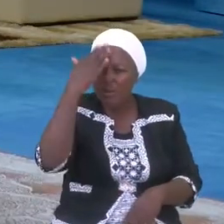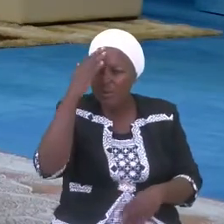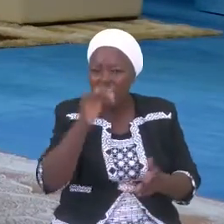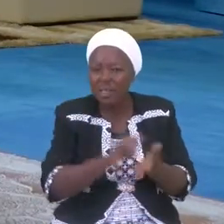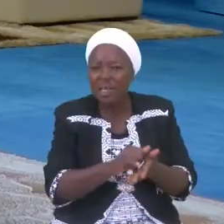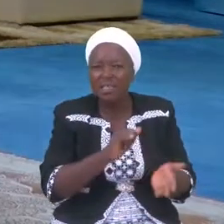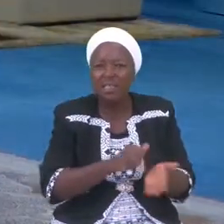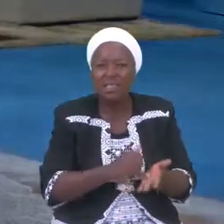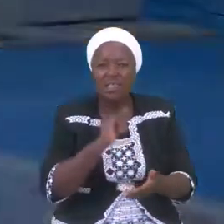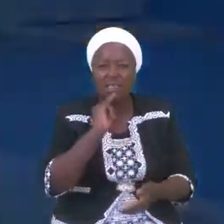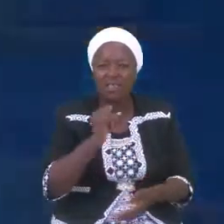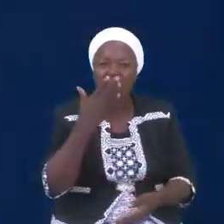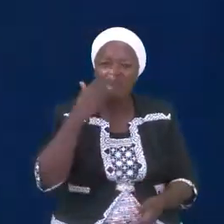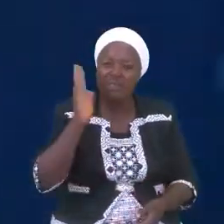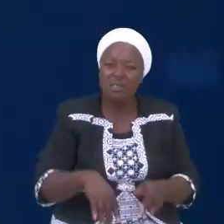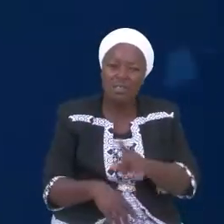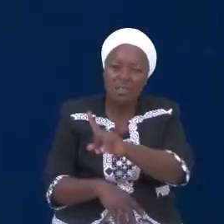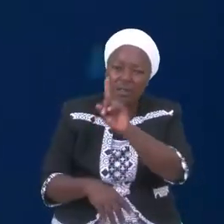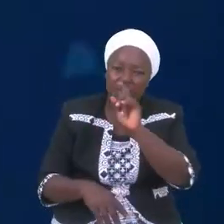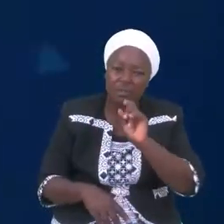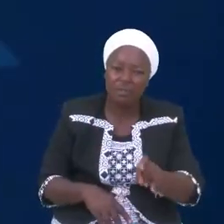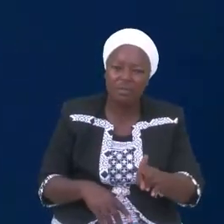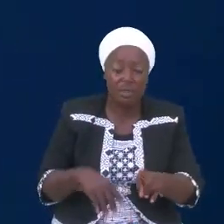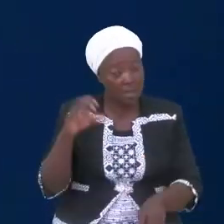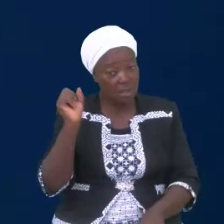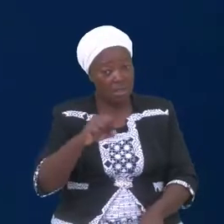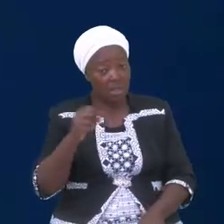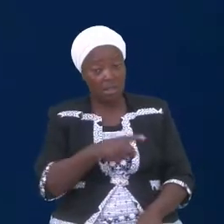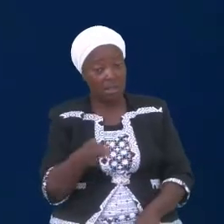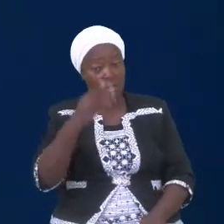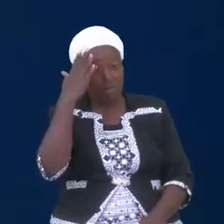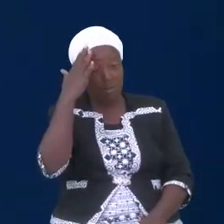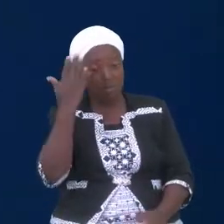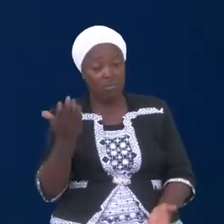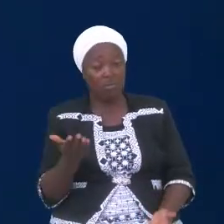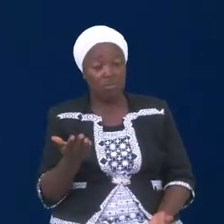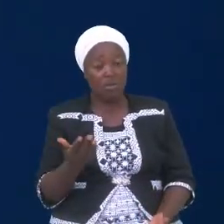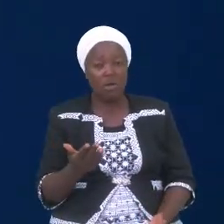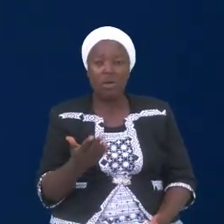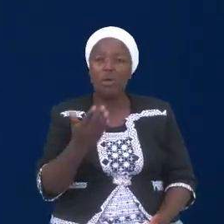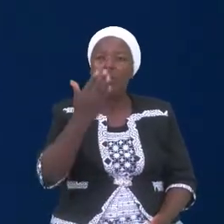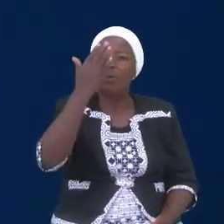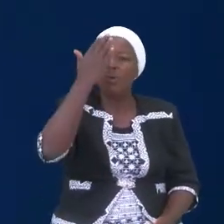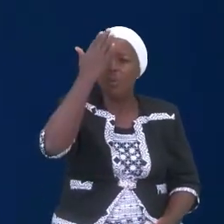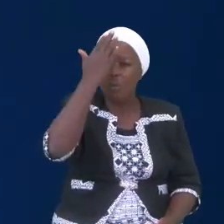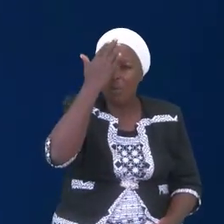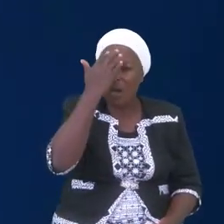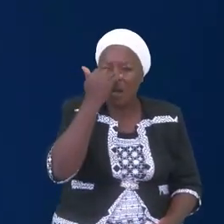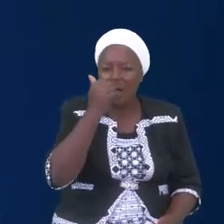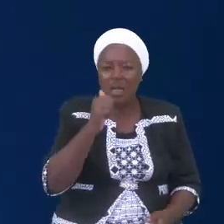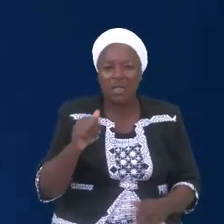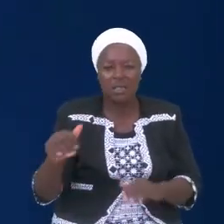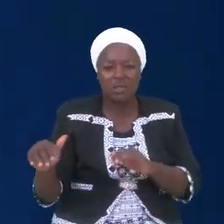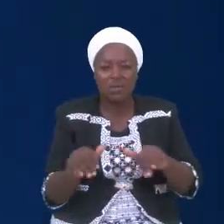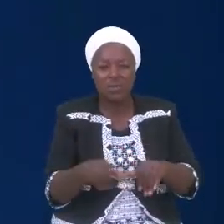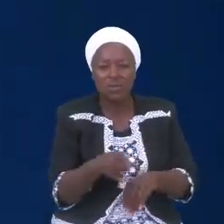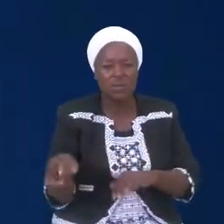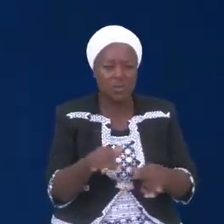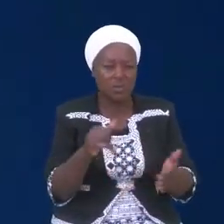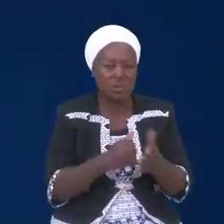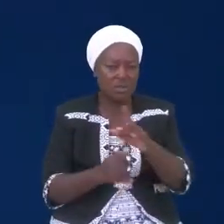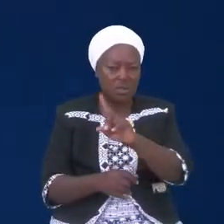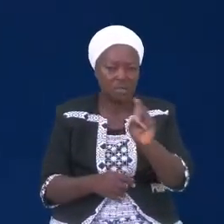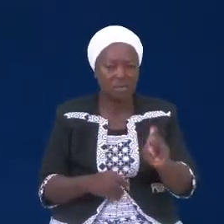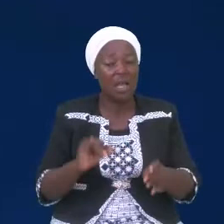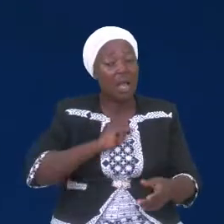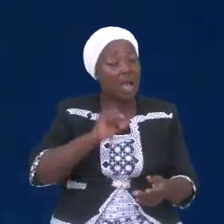evil? Yes, they know. Why do they do it? I